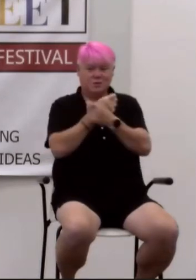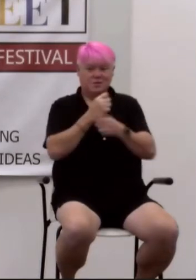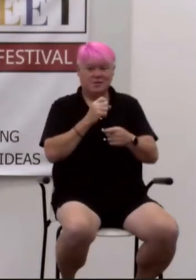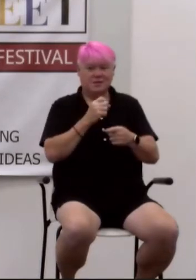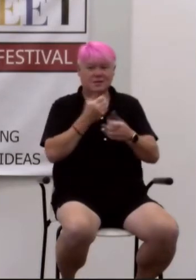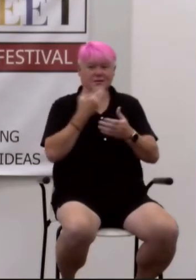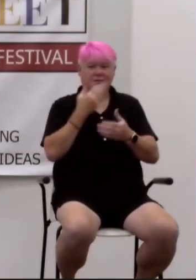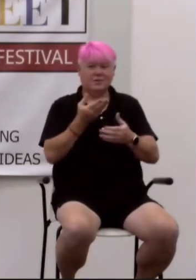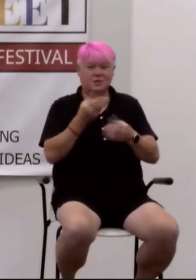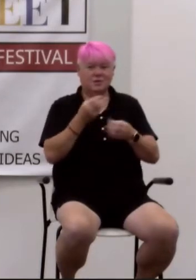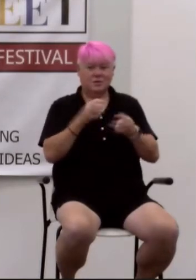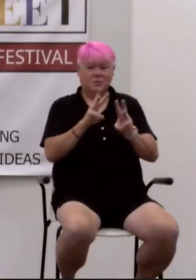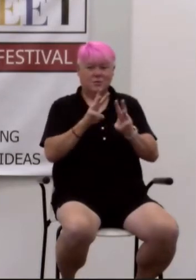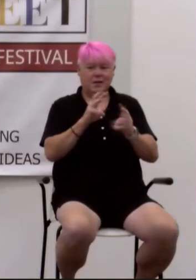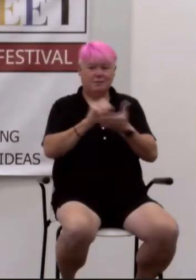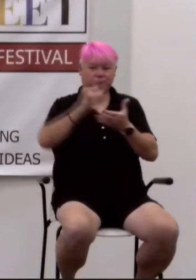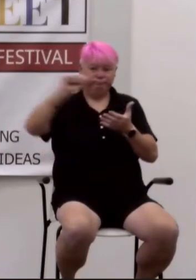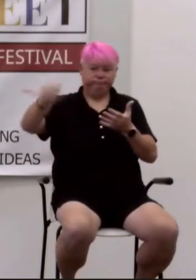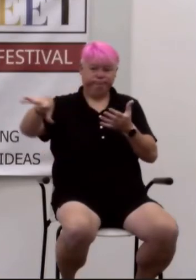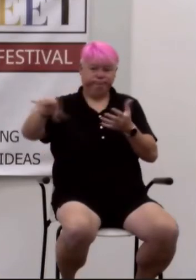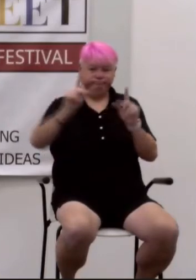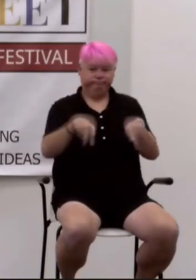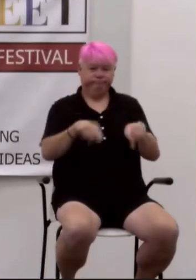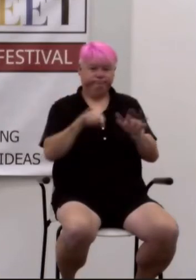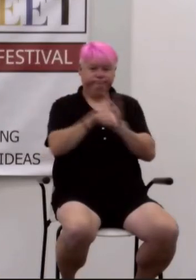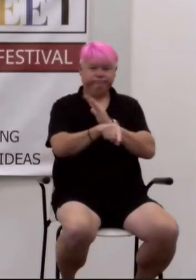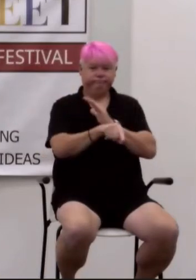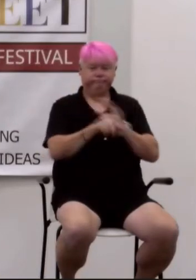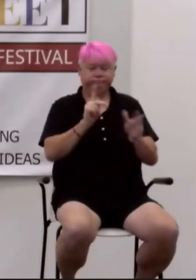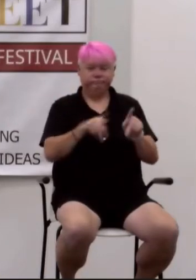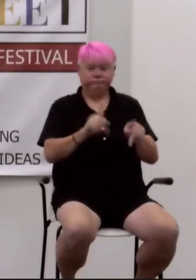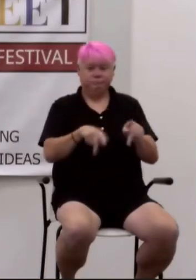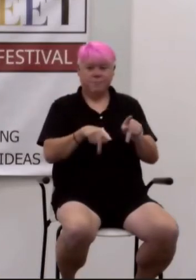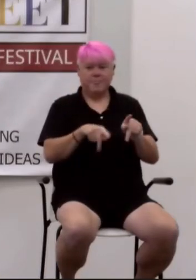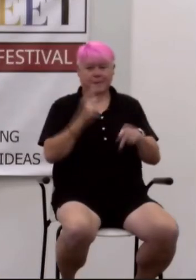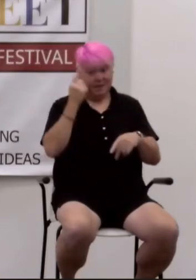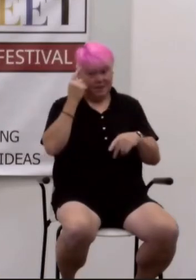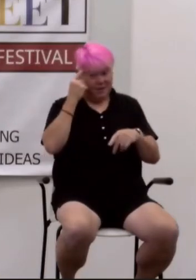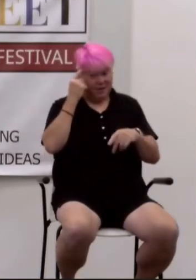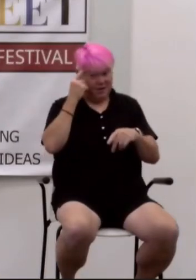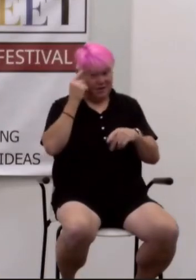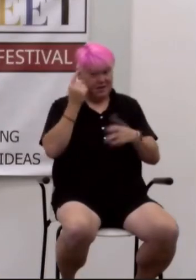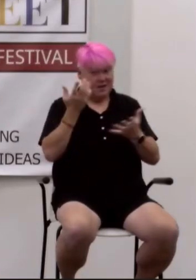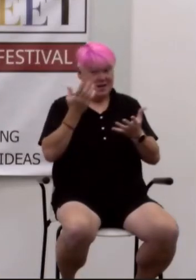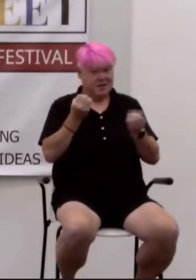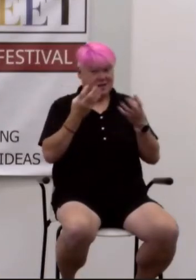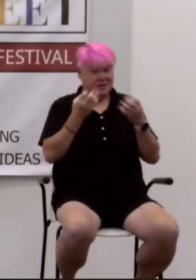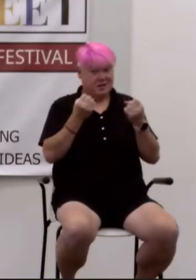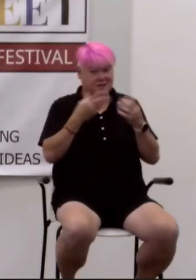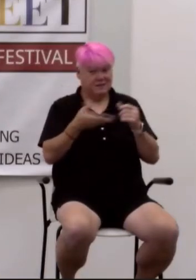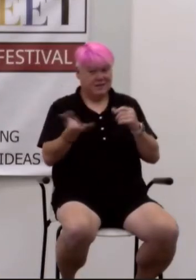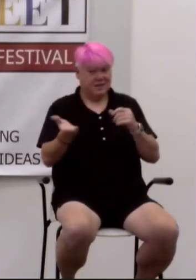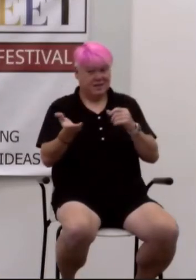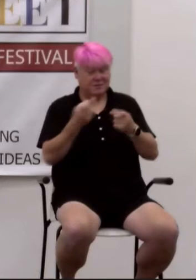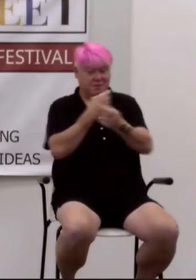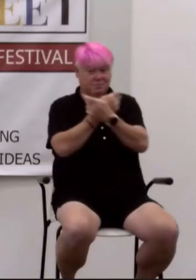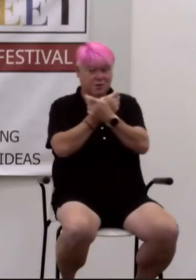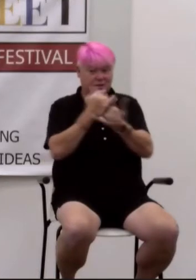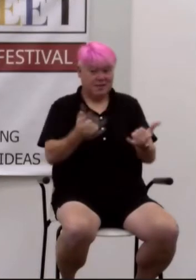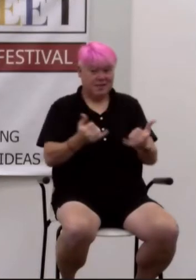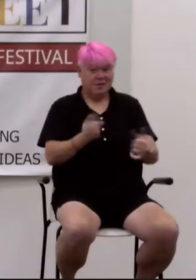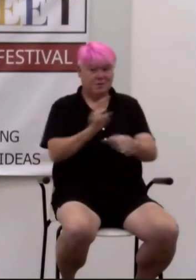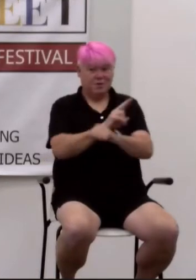if you wanted their money. And in fact, a lot of these things that we call poison now were used